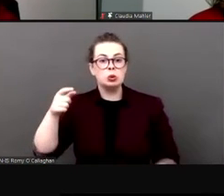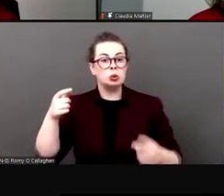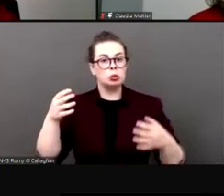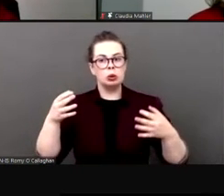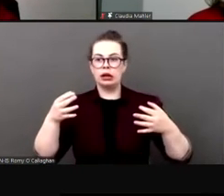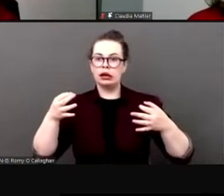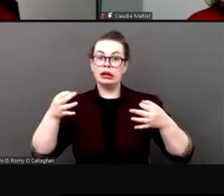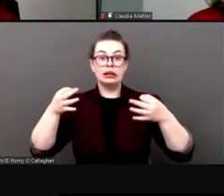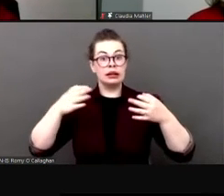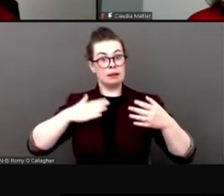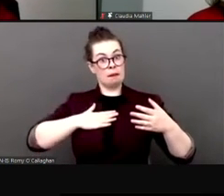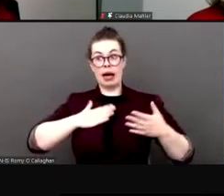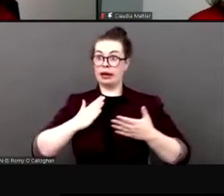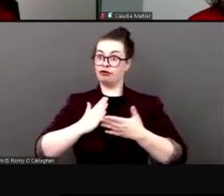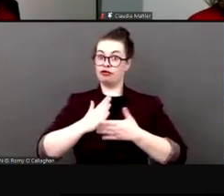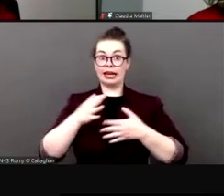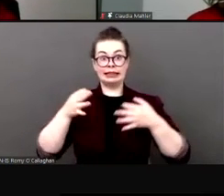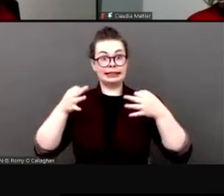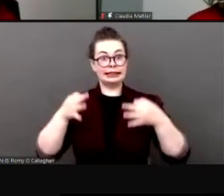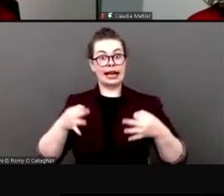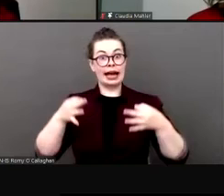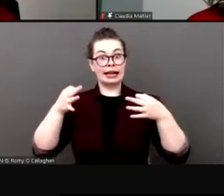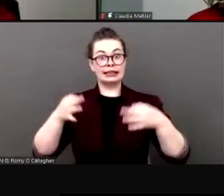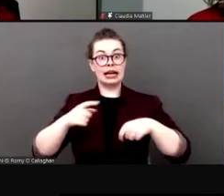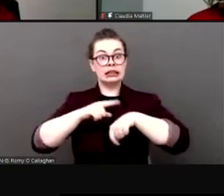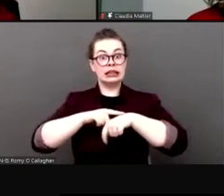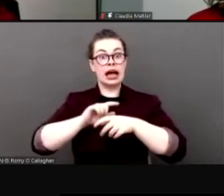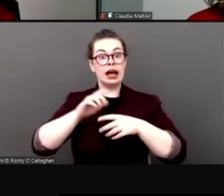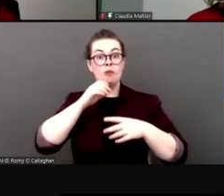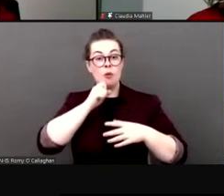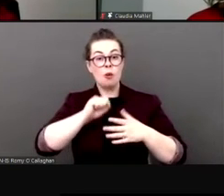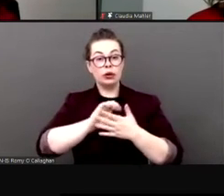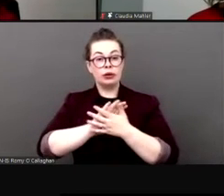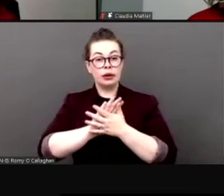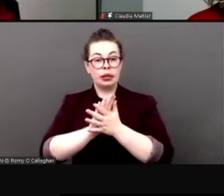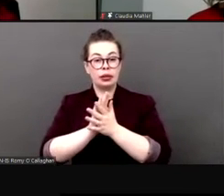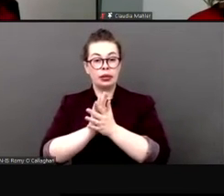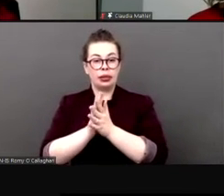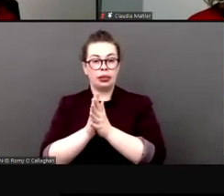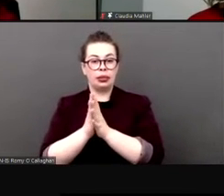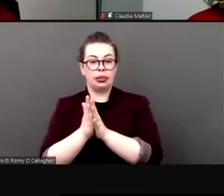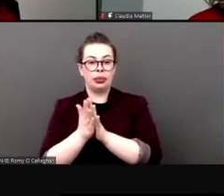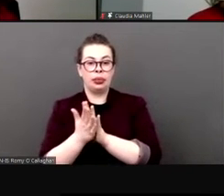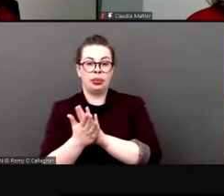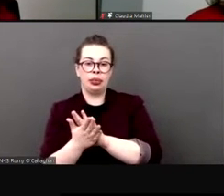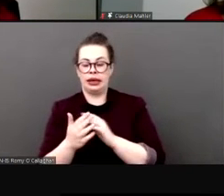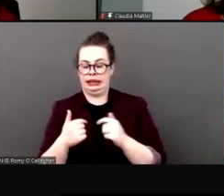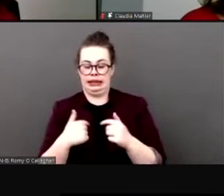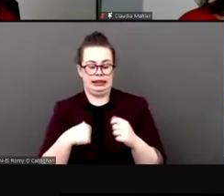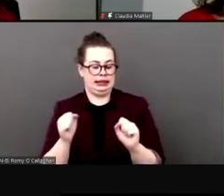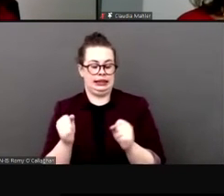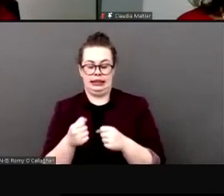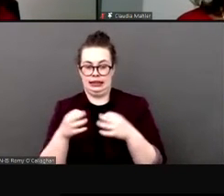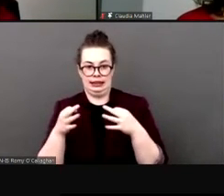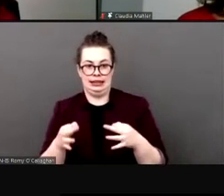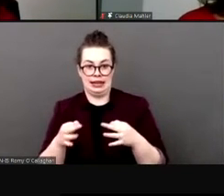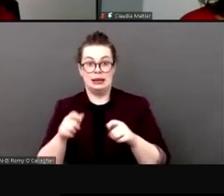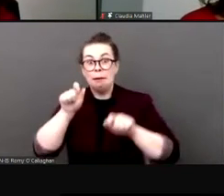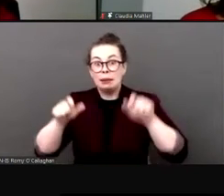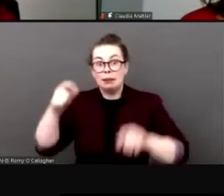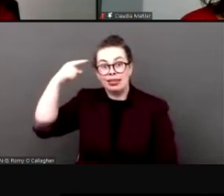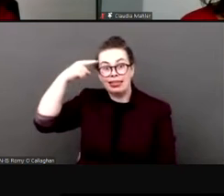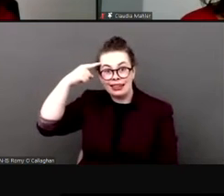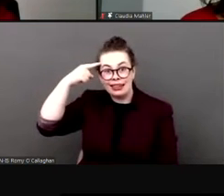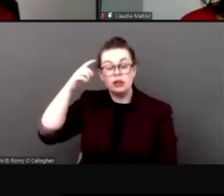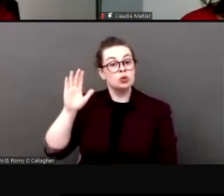naturally eroded. So even where the law doesn't intrude or doesn't take away your autonomy or your legal